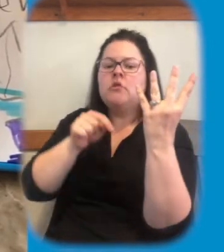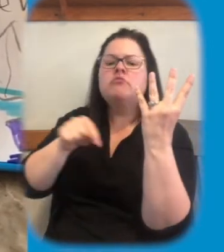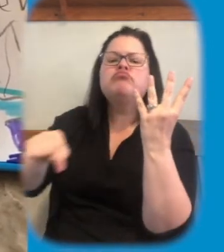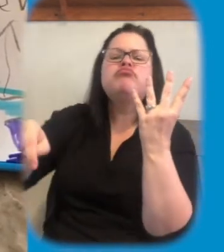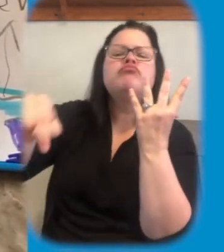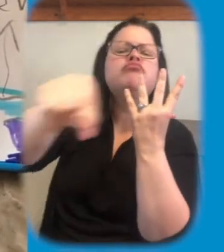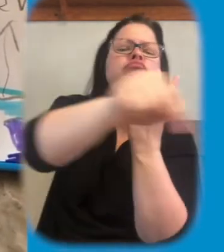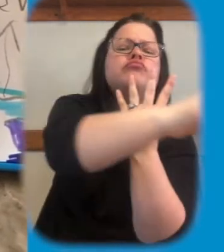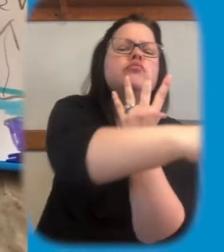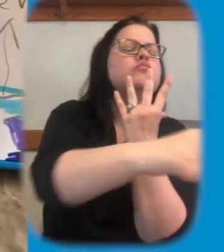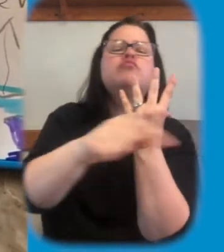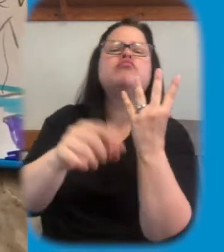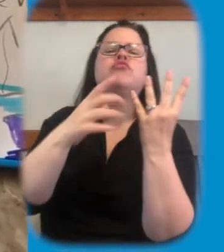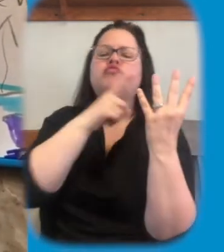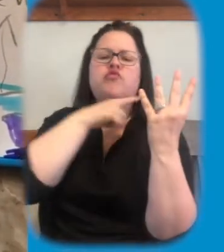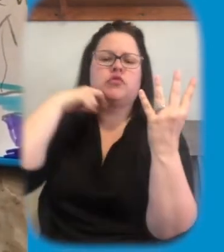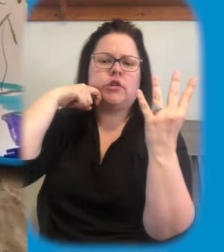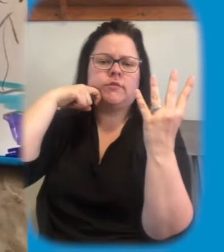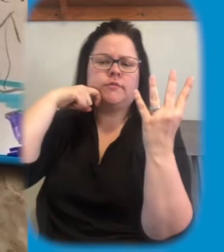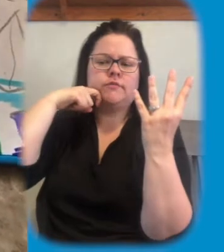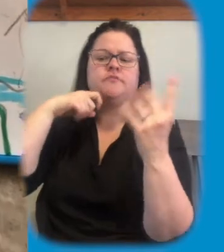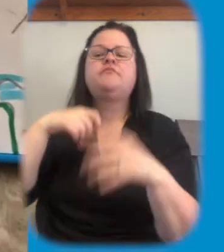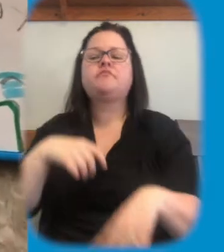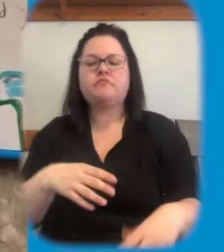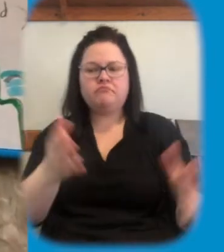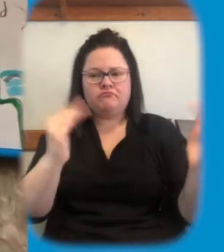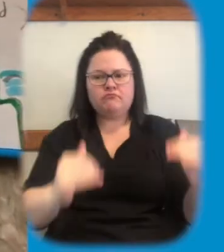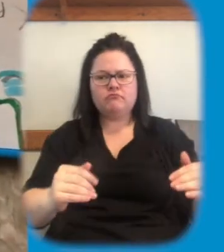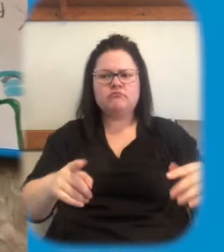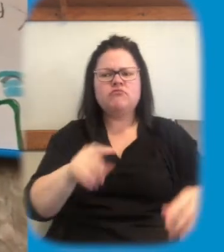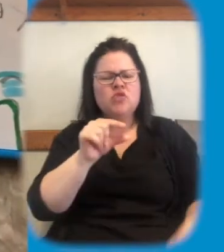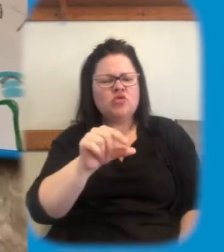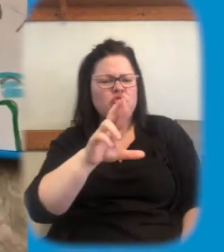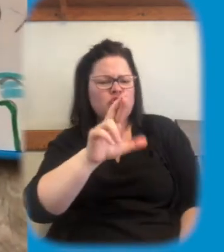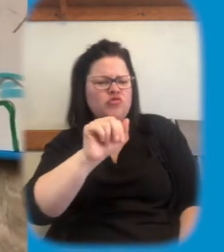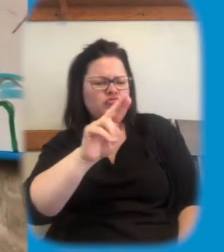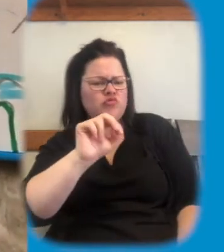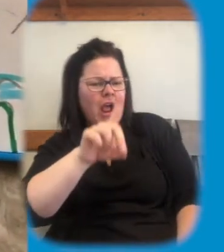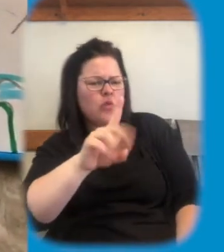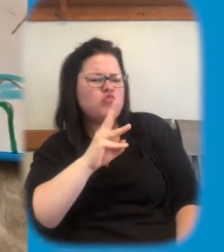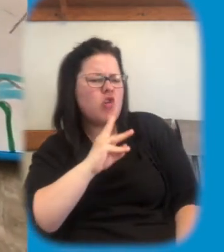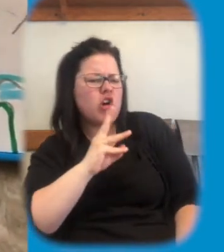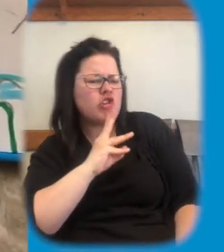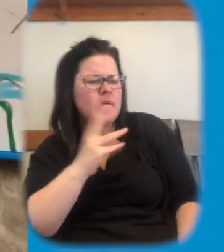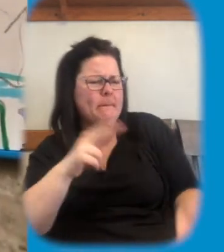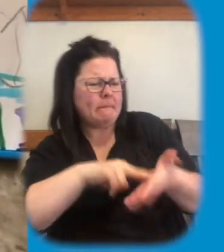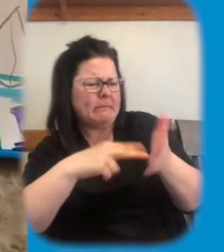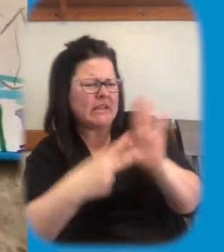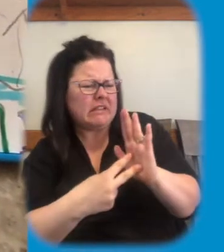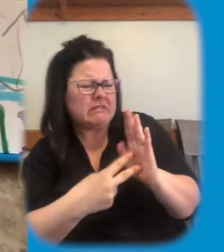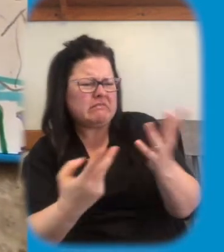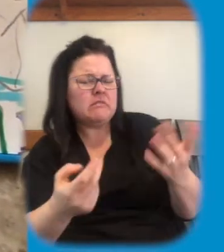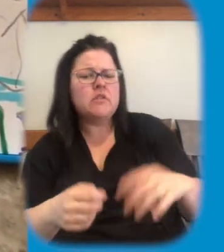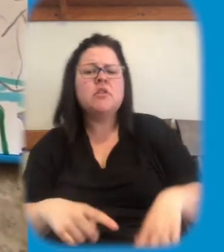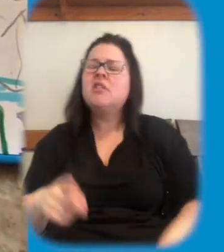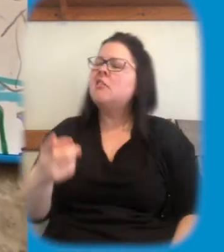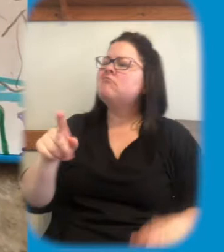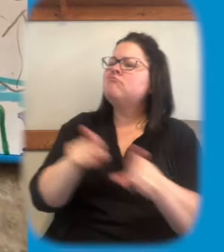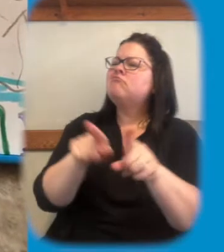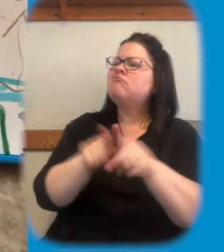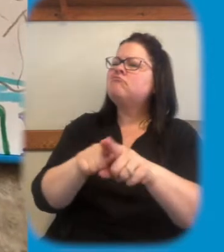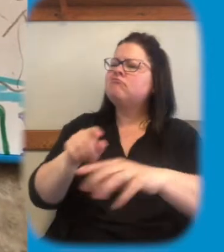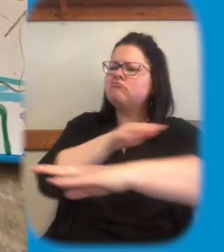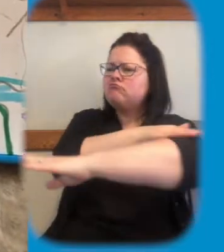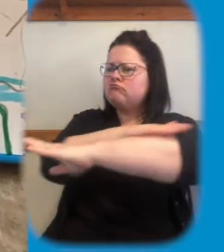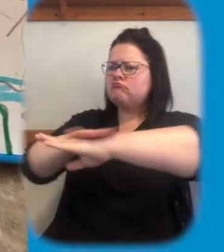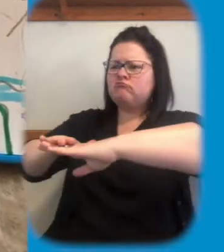same. Oh, cool. You have groundwater and aquifers. What are those? Groundwater is just water